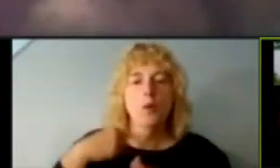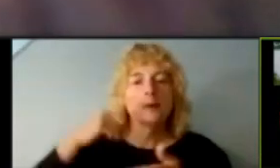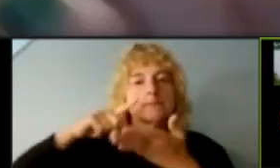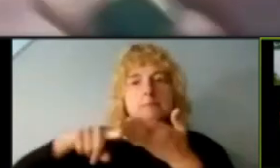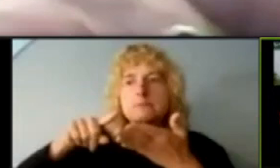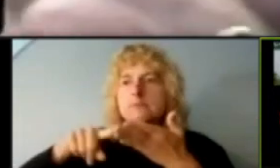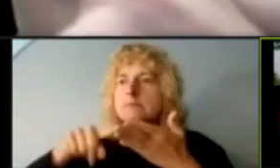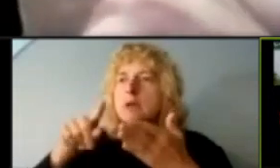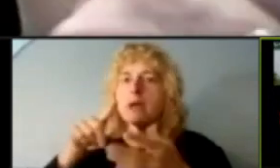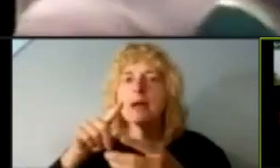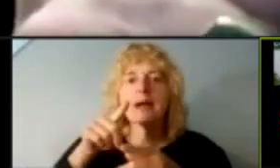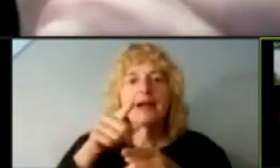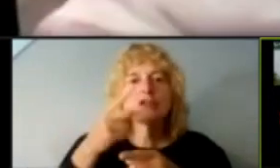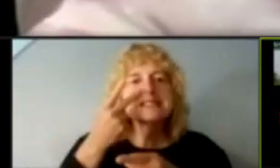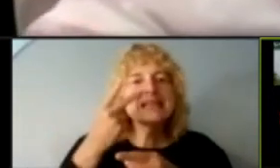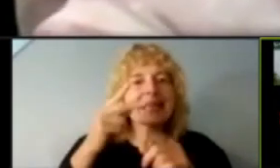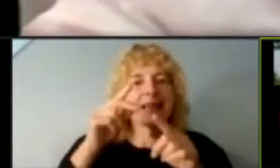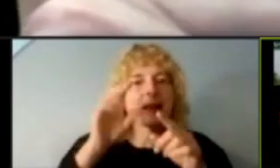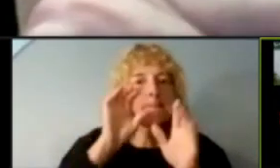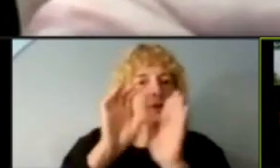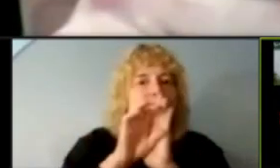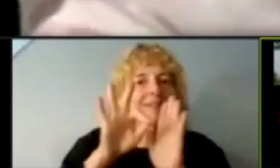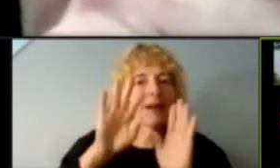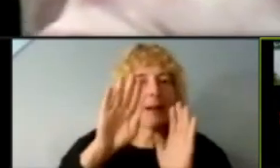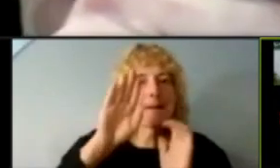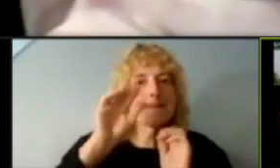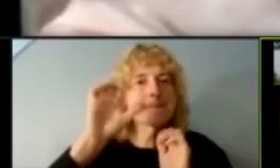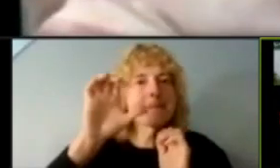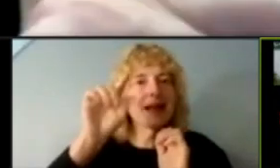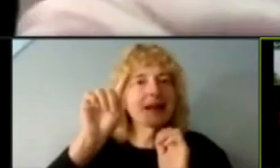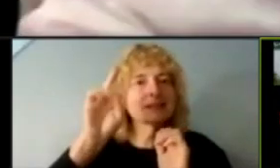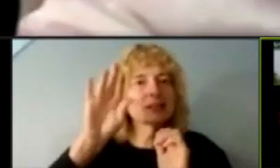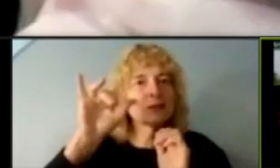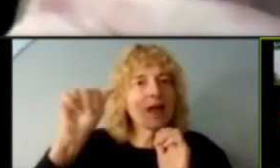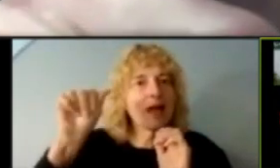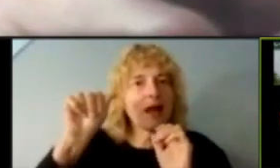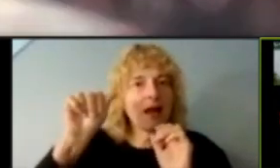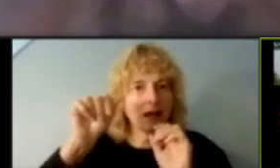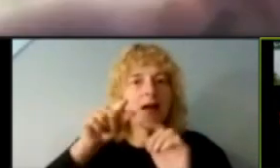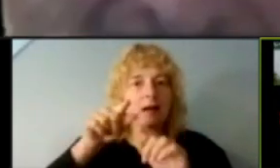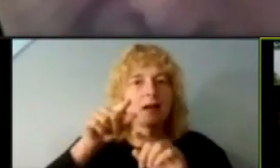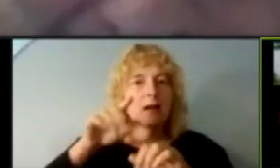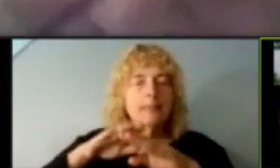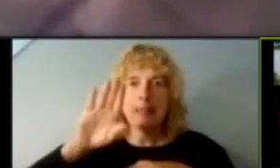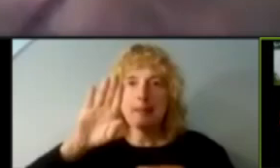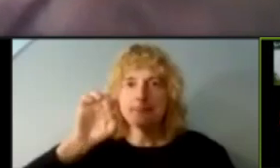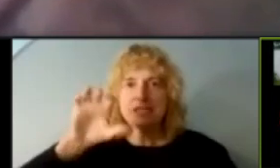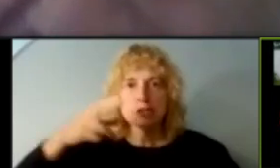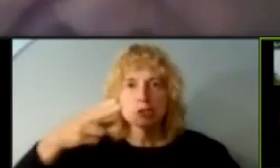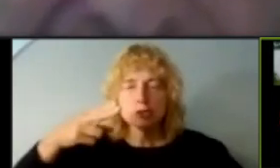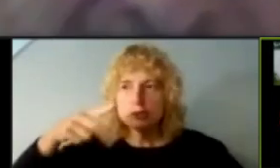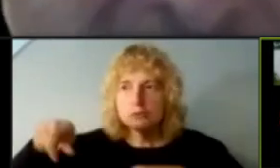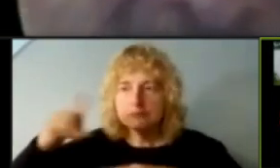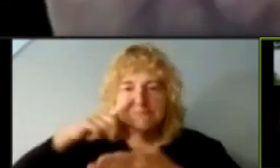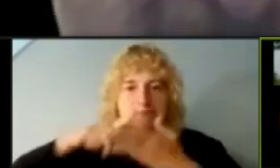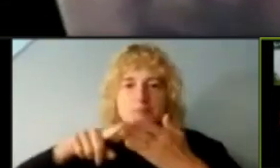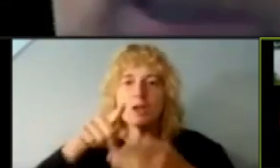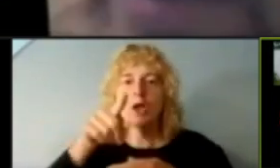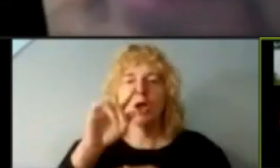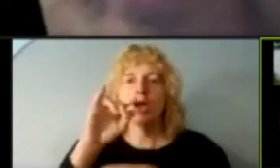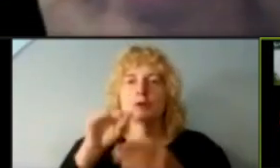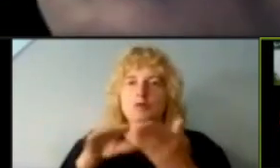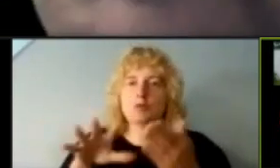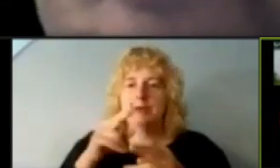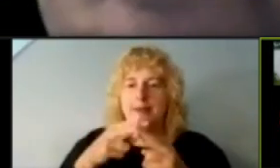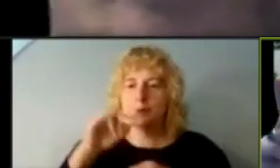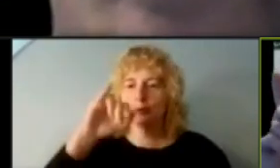beach, as you see here. That's Jordan Neckfatel, one of the students that was working on that. And on organisms